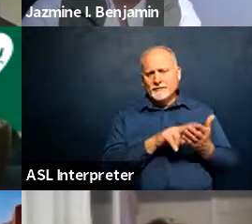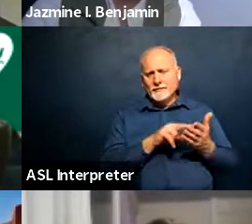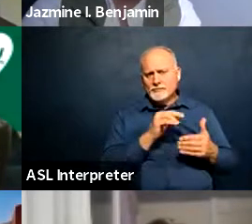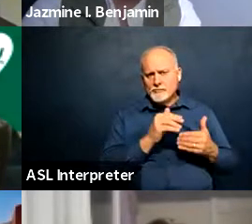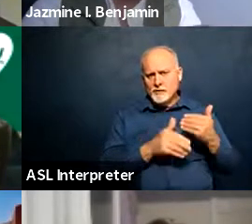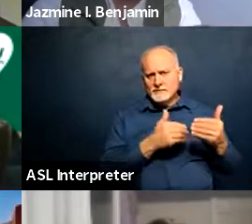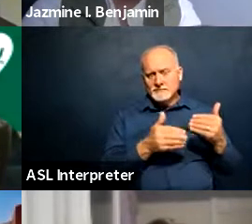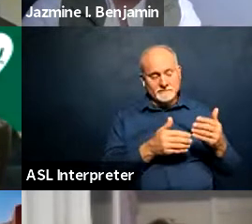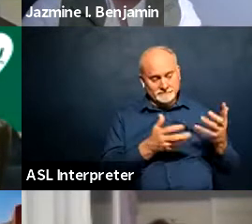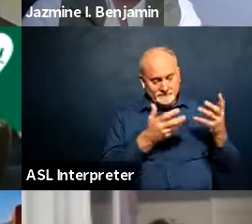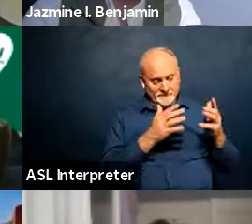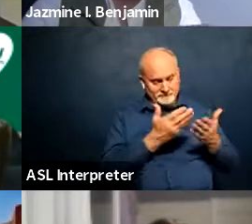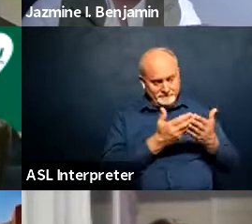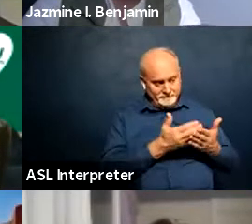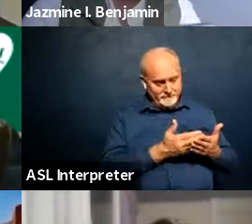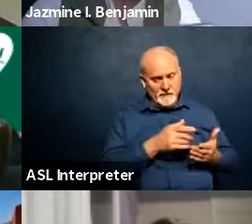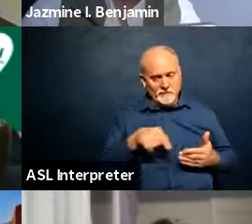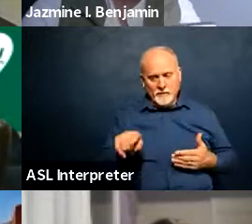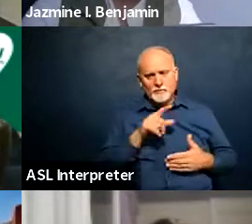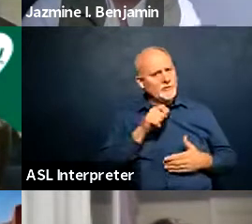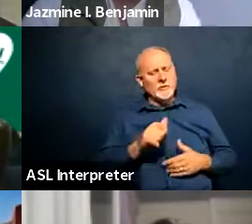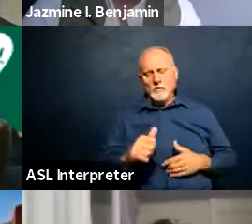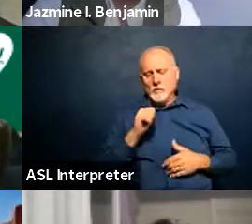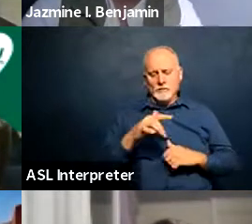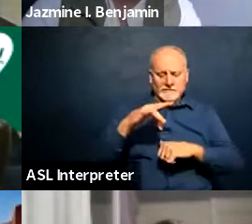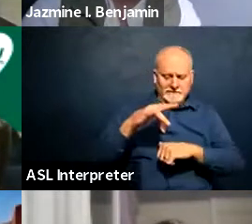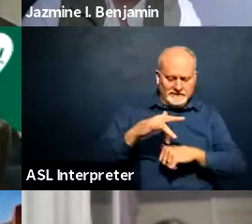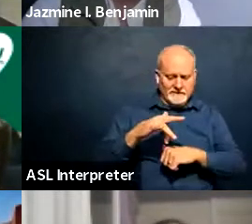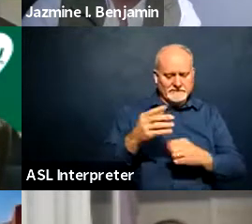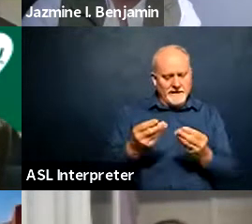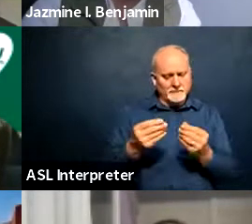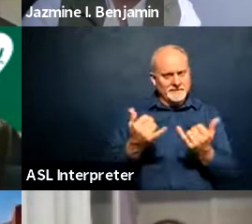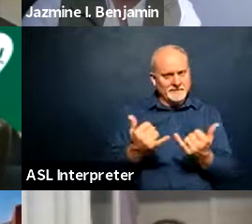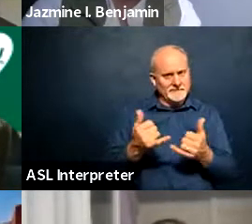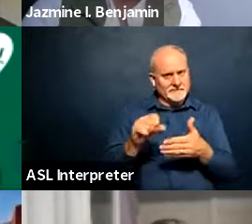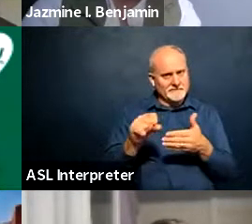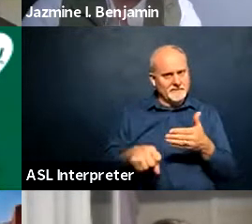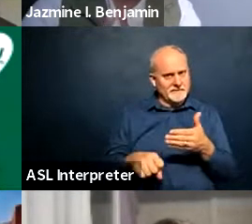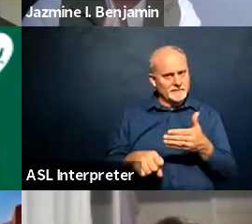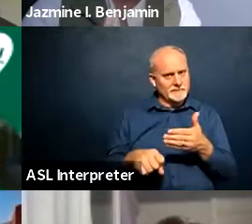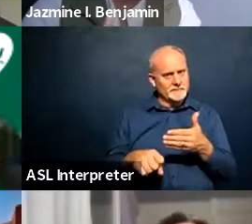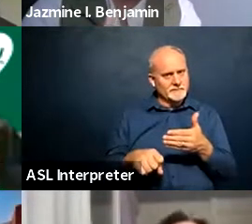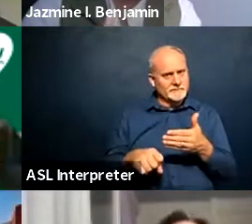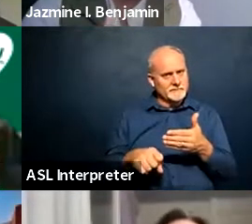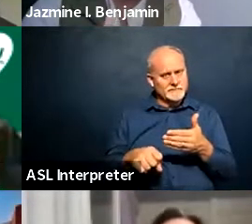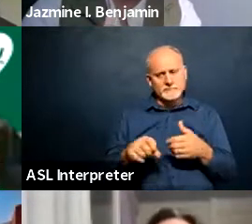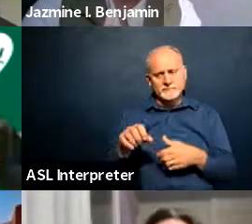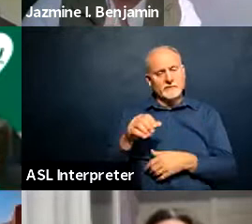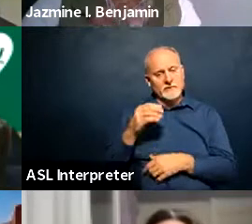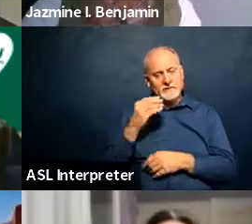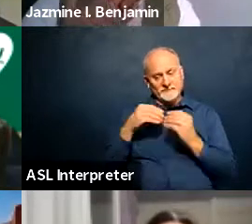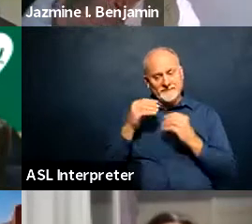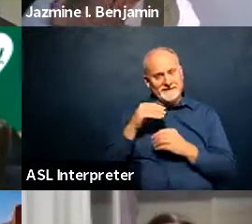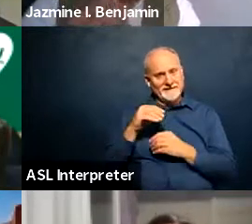process. But once those are verified, for those students who will not be on campus, During the spring semester, those dining fee dollars will